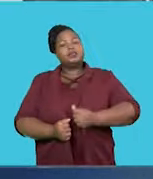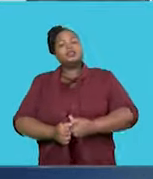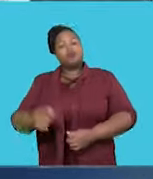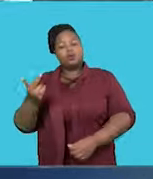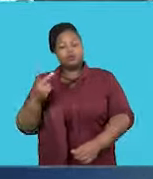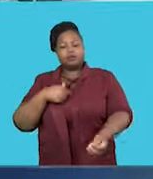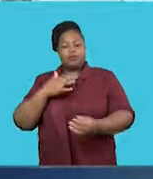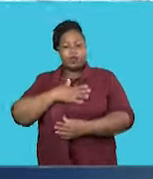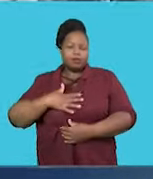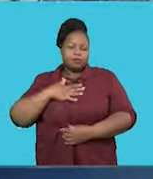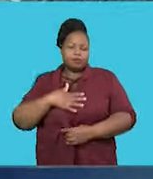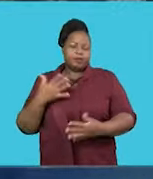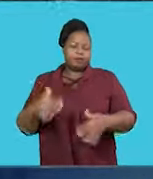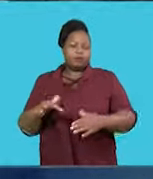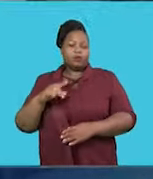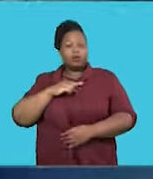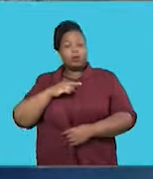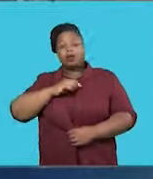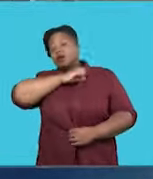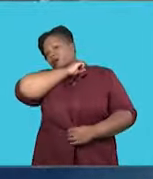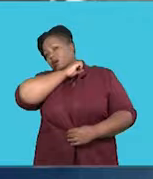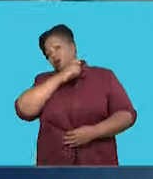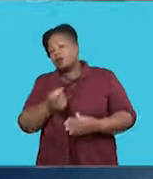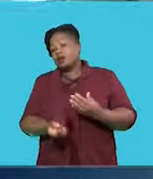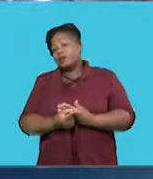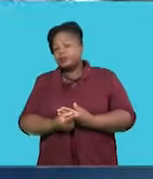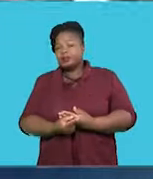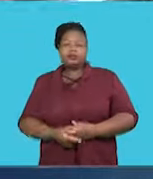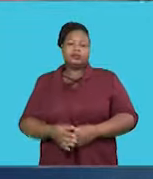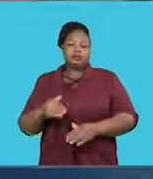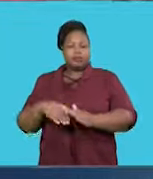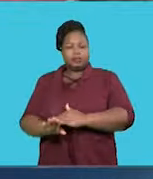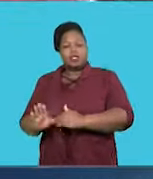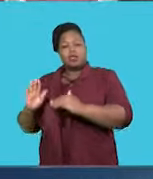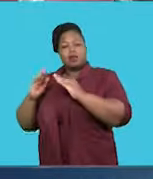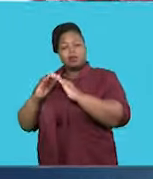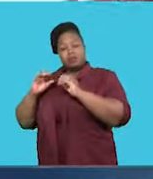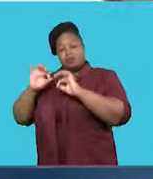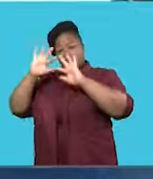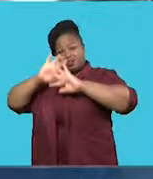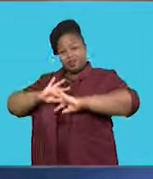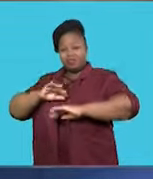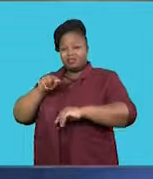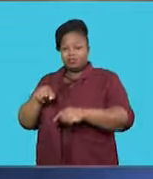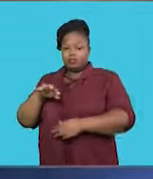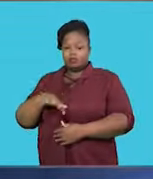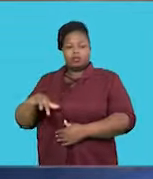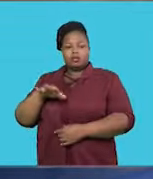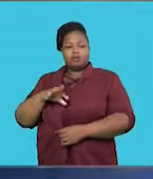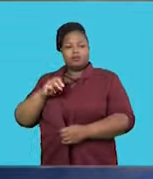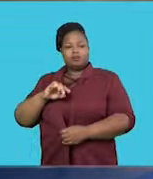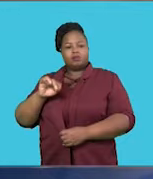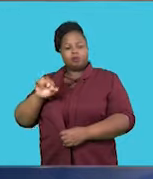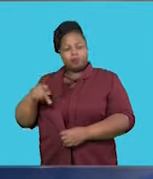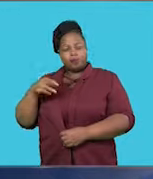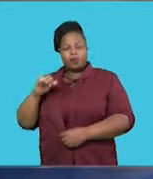appreciate haholo hobane re tshwara dipoo. Re kenelo masiu mo mzimhlophe hona le batho ba kena njaritentsa